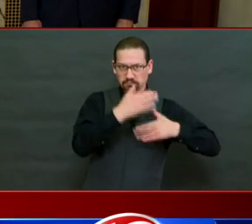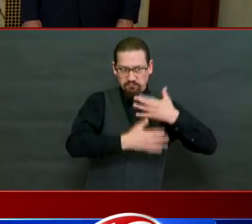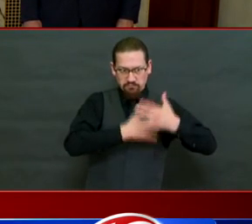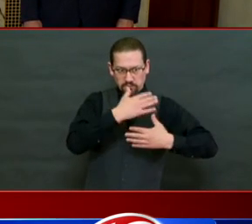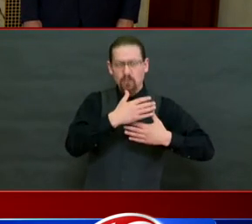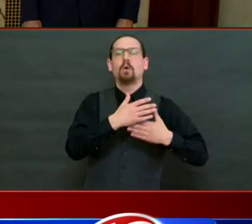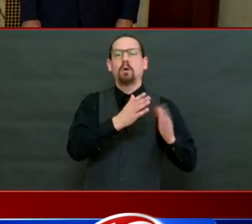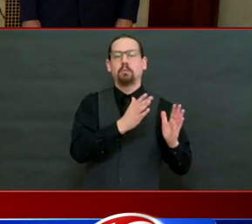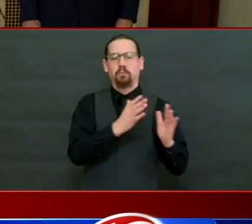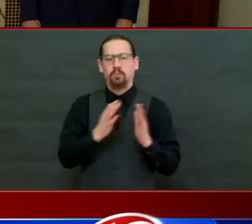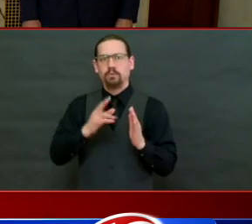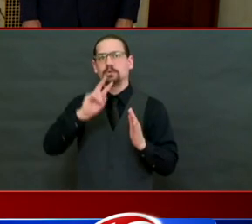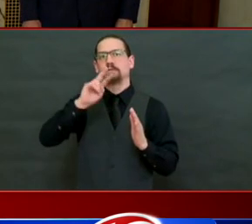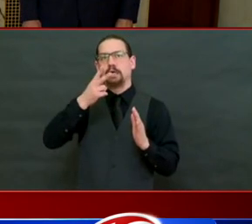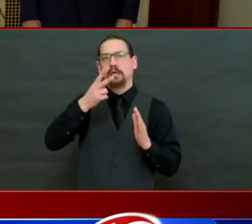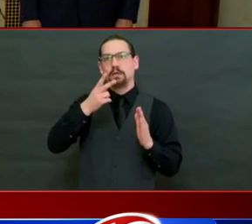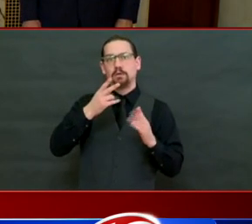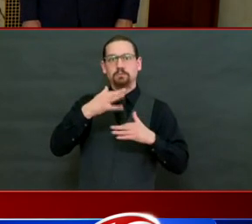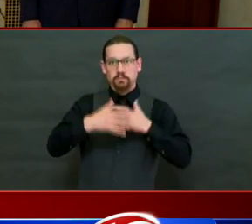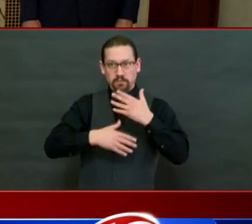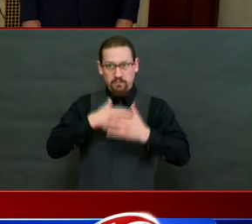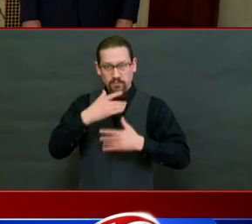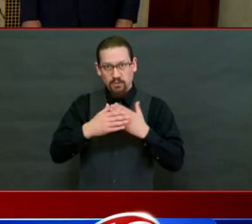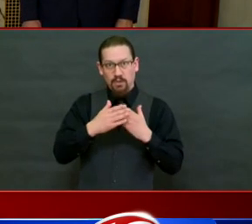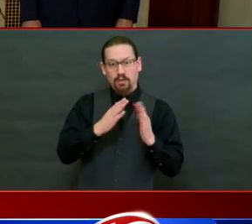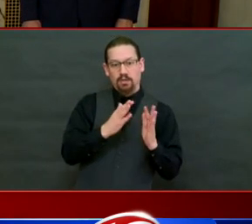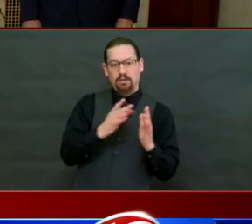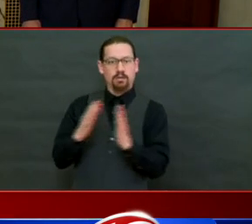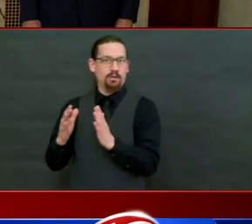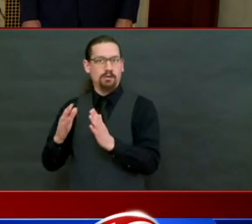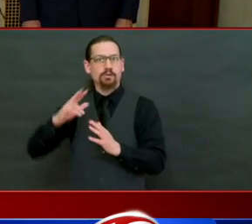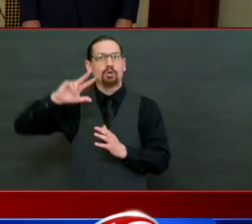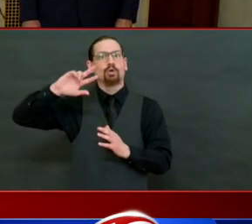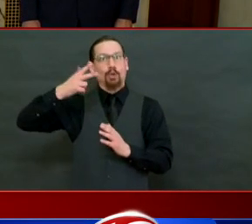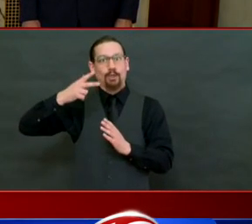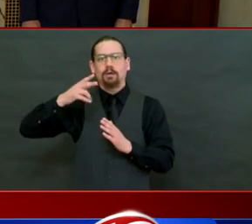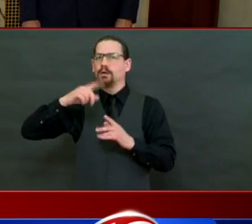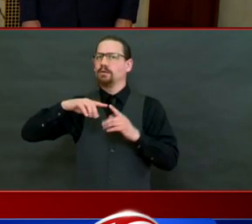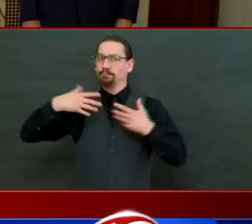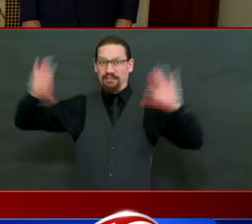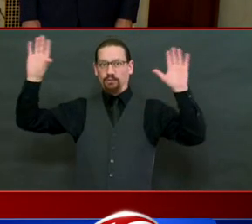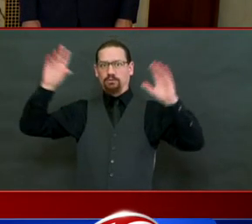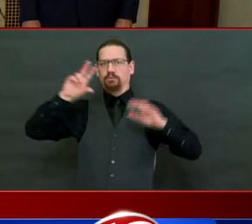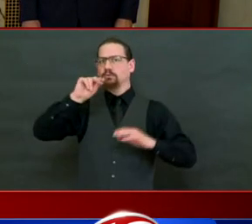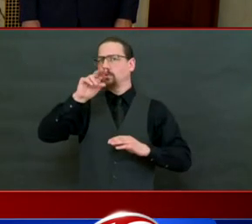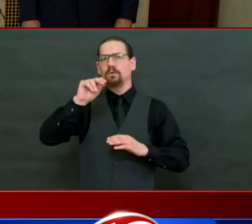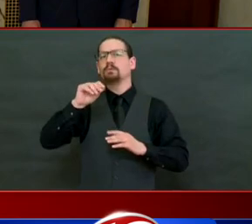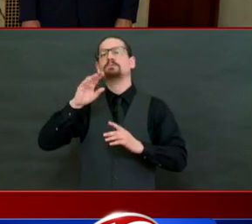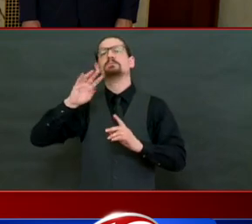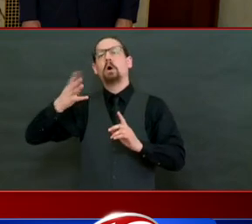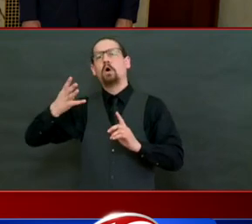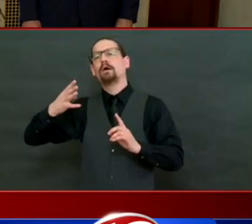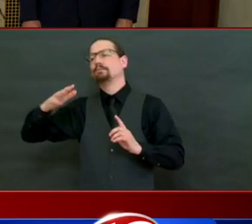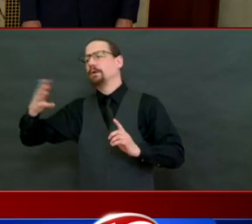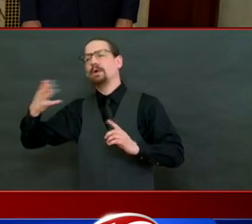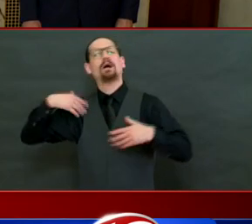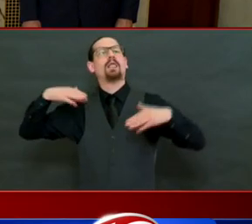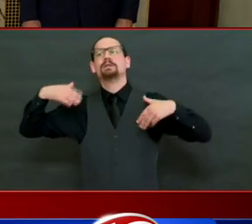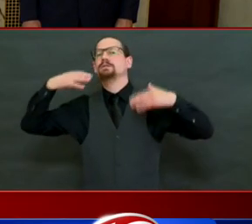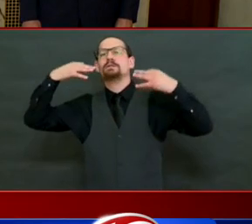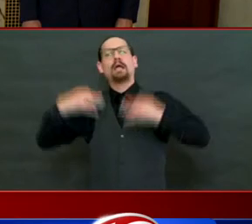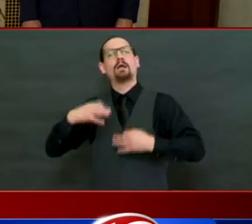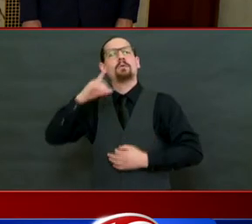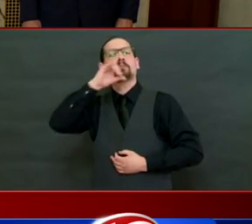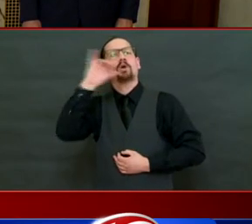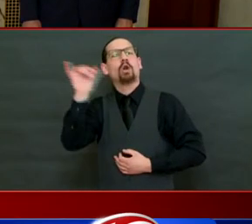road. Now, I want to emphasize, today I have laid out how we're thinking about it. Although it may seem simple to you,